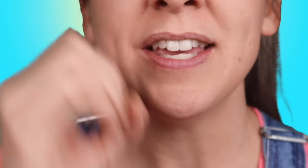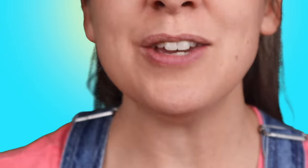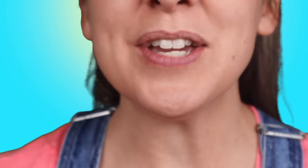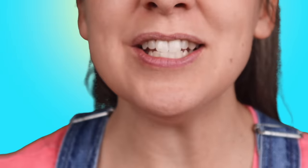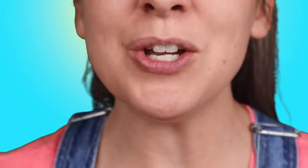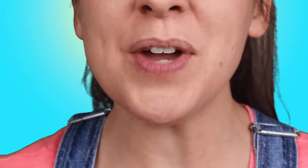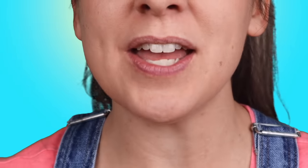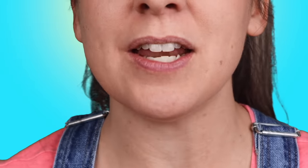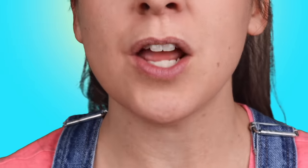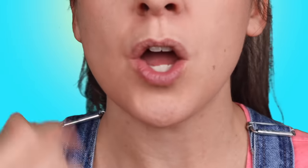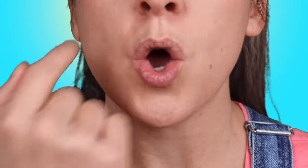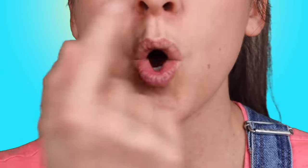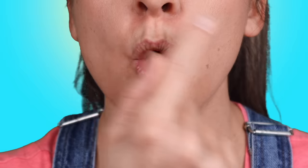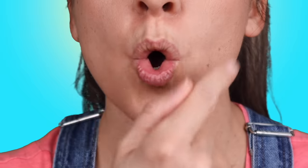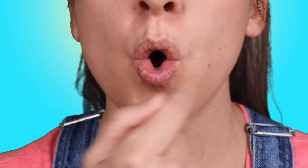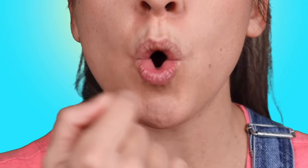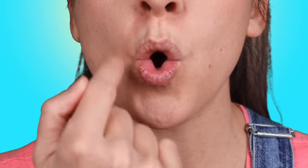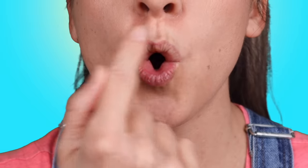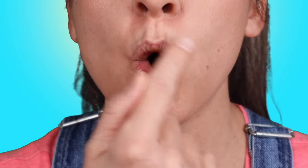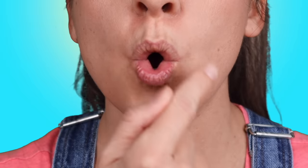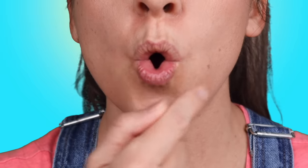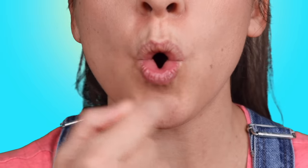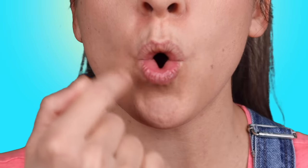Oh. You can do it.